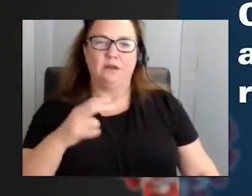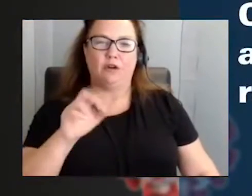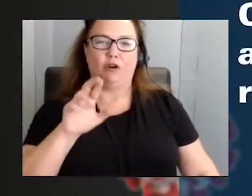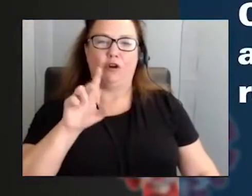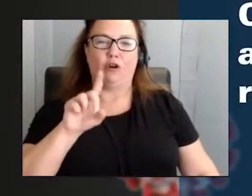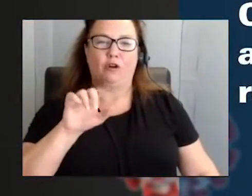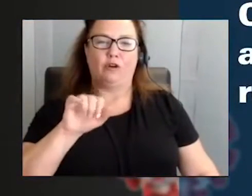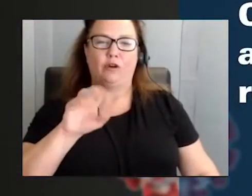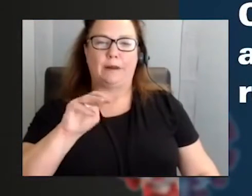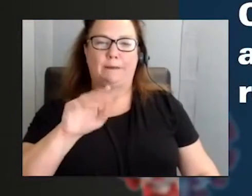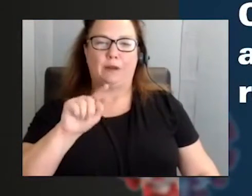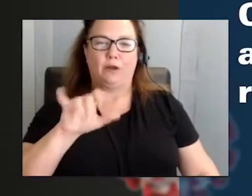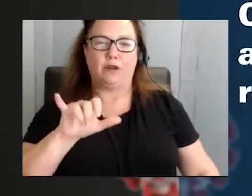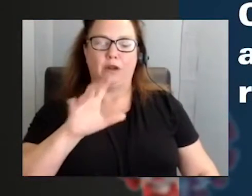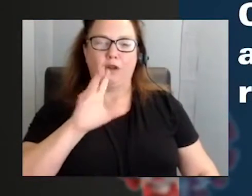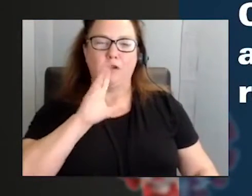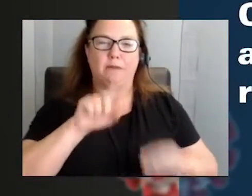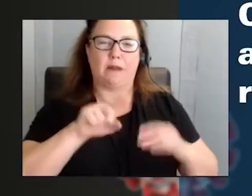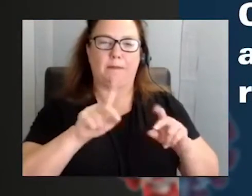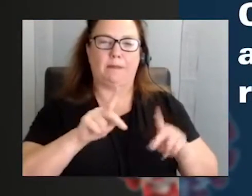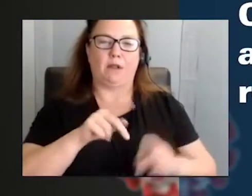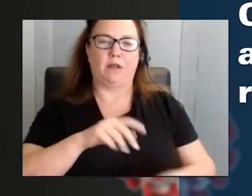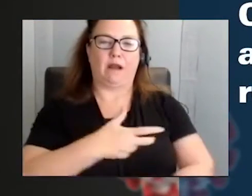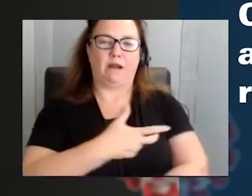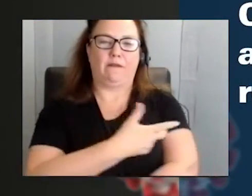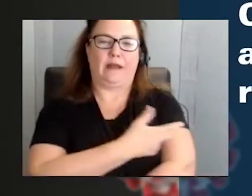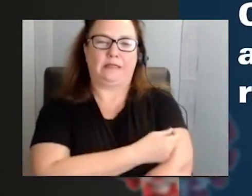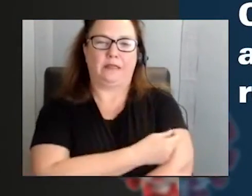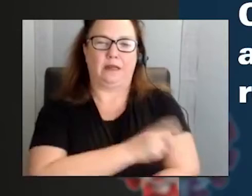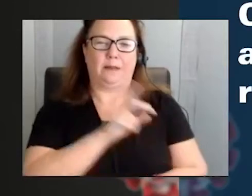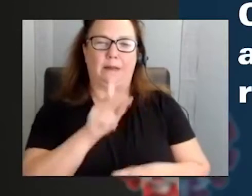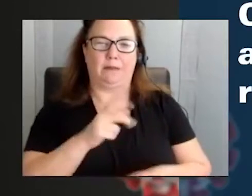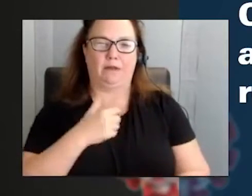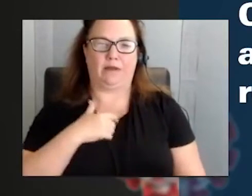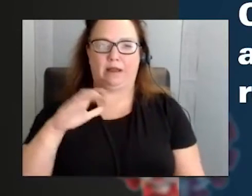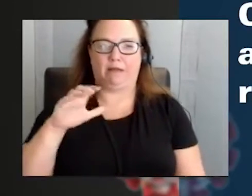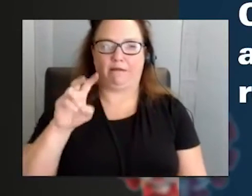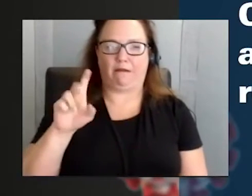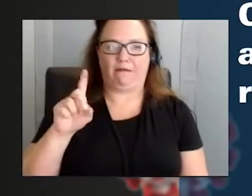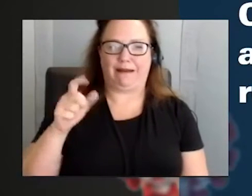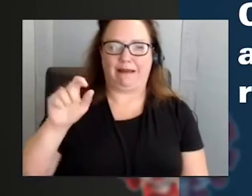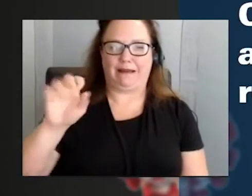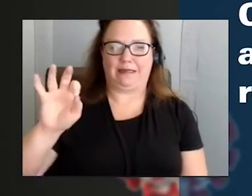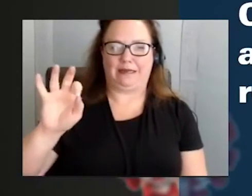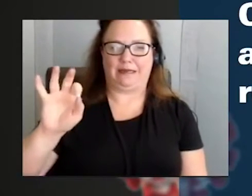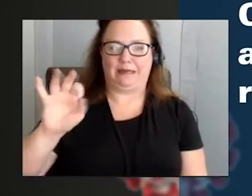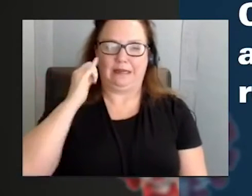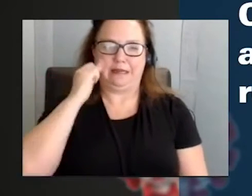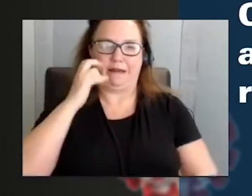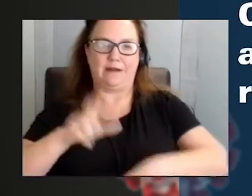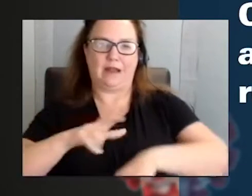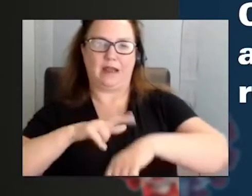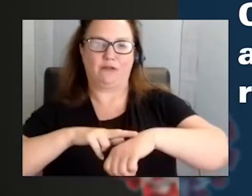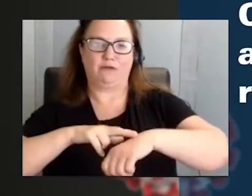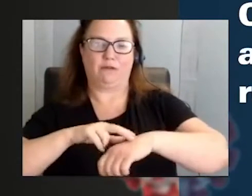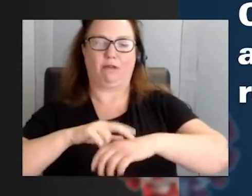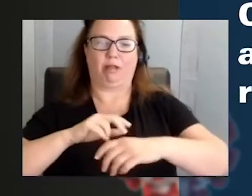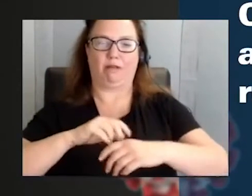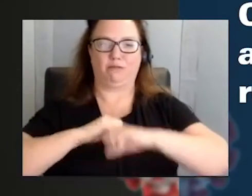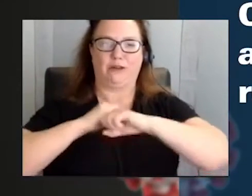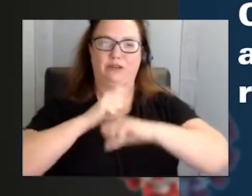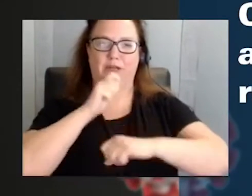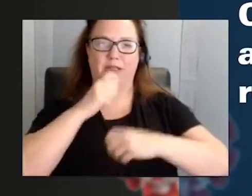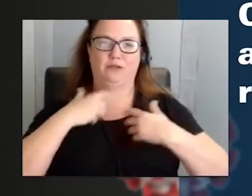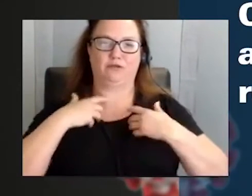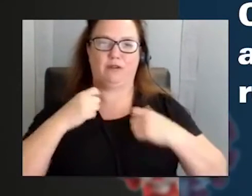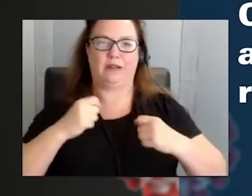people vaccinated, or does it include people who have had COVID-19? If natural immunity is not as strong as a vaccine,